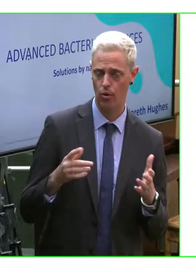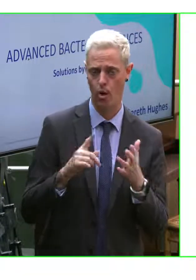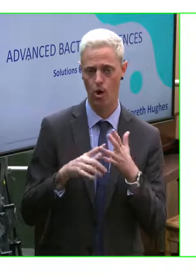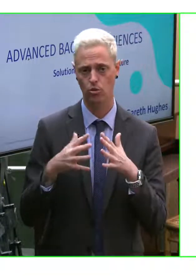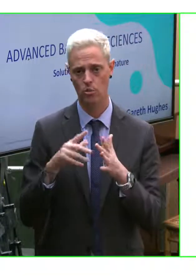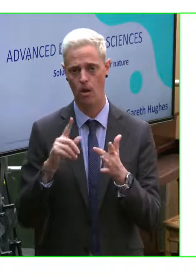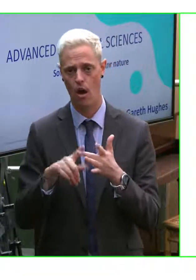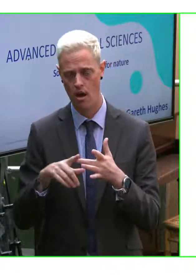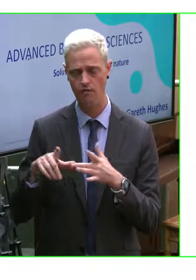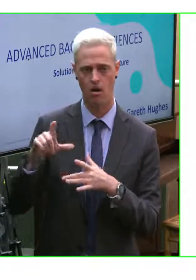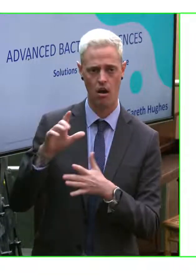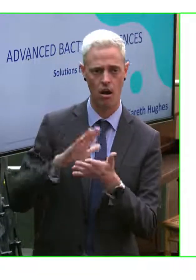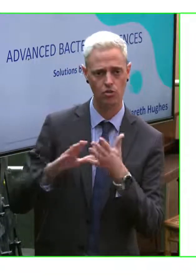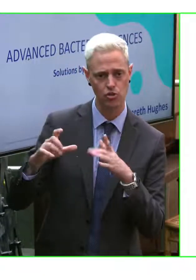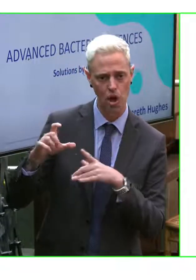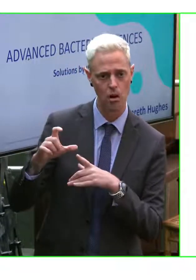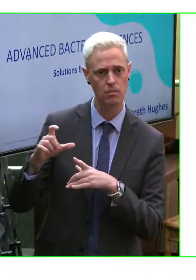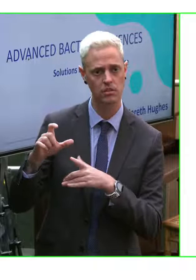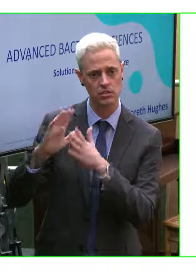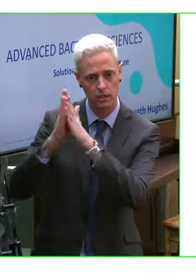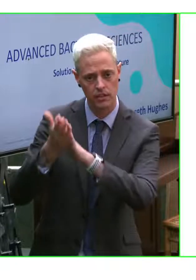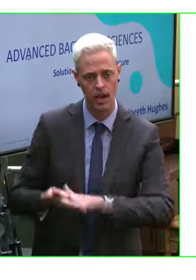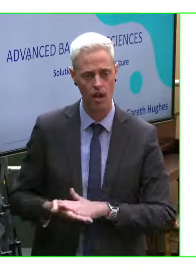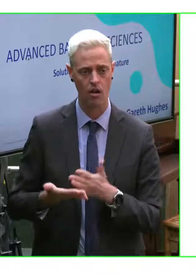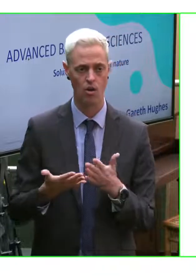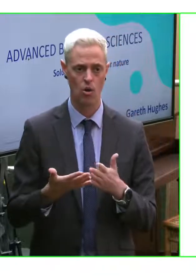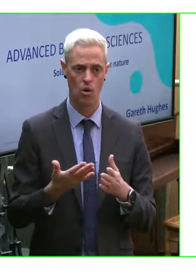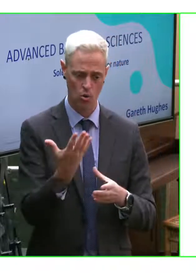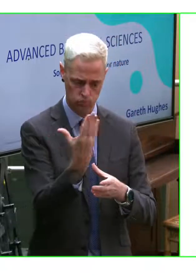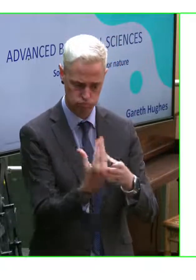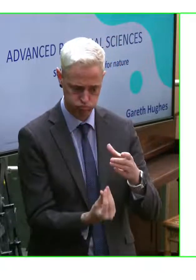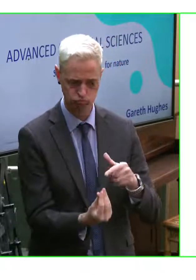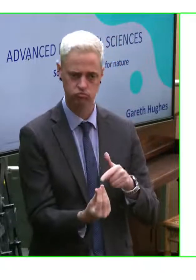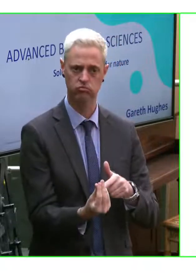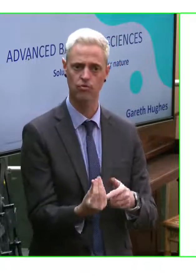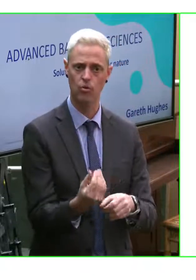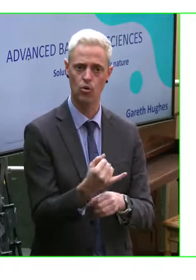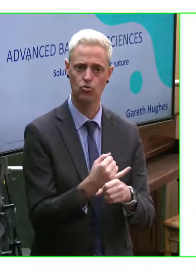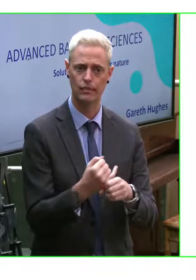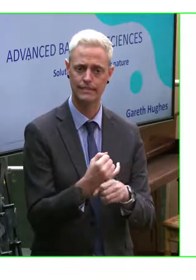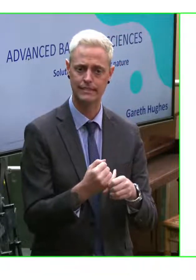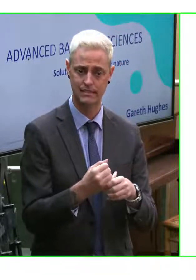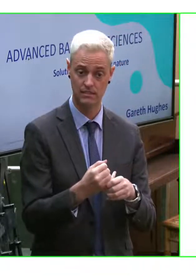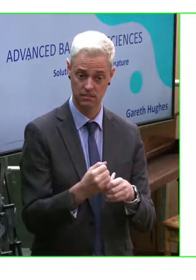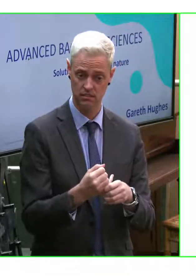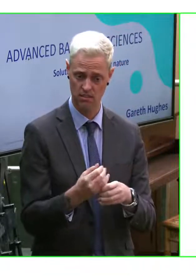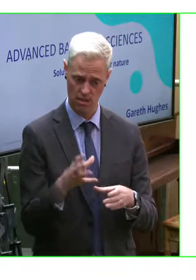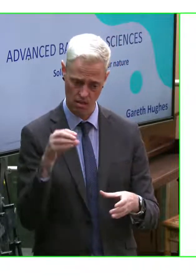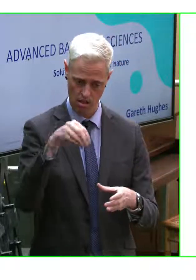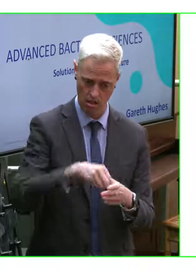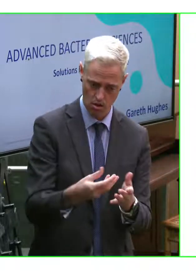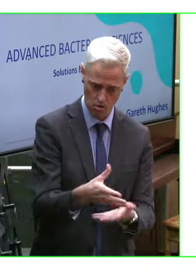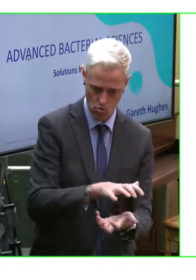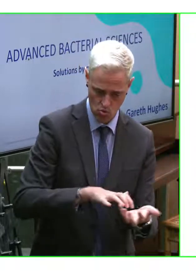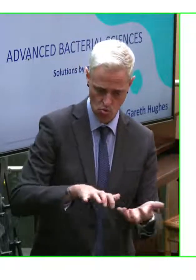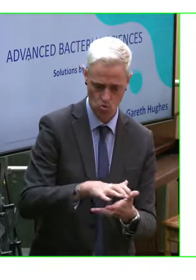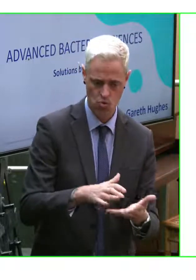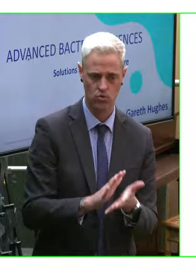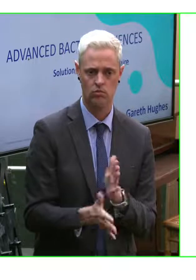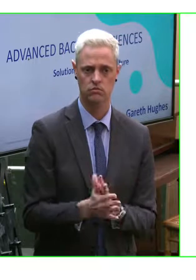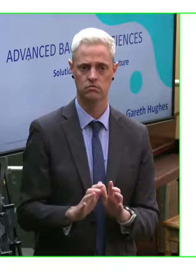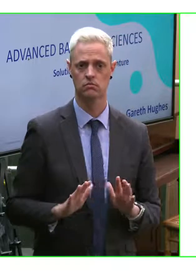OWIs, that break down grease and grease traps. And rather than pushing the problem downstream so it becomes somebody else's